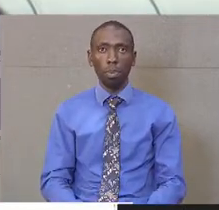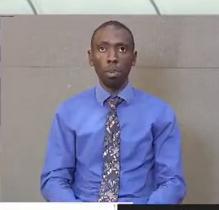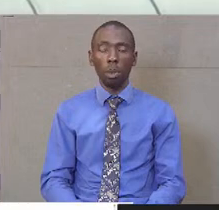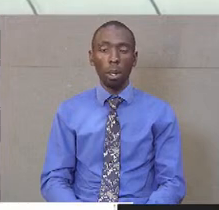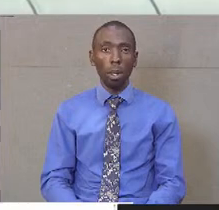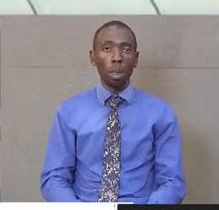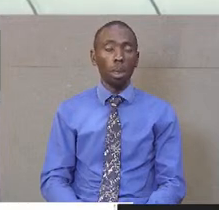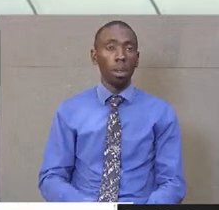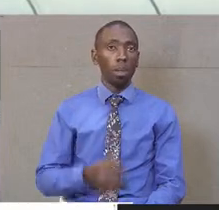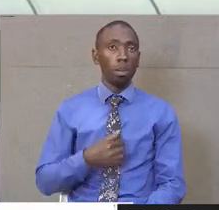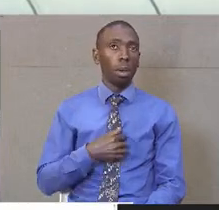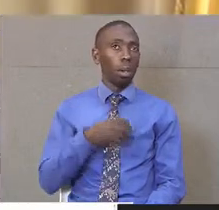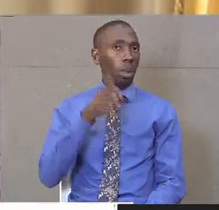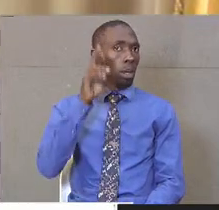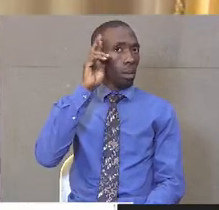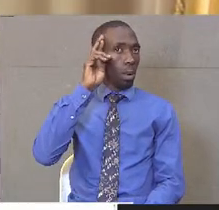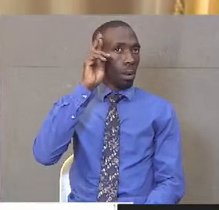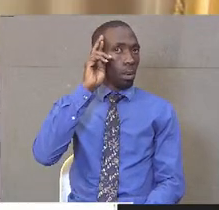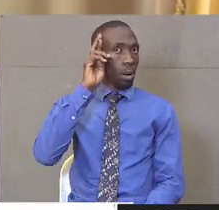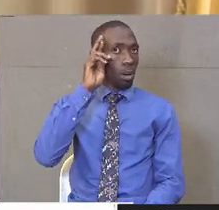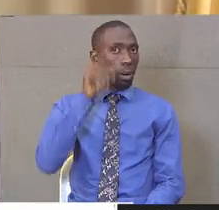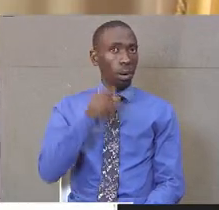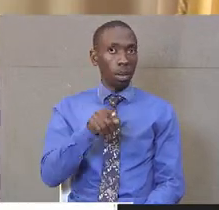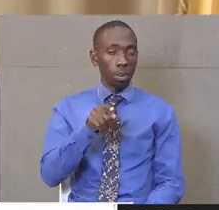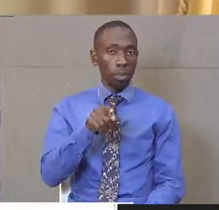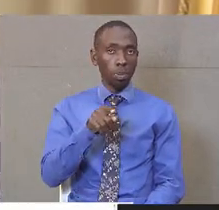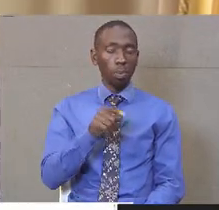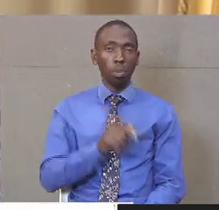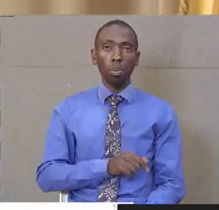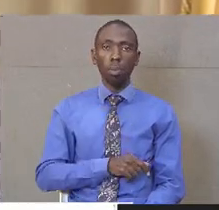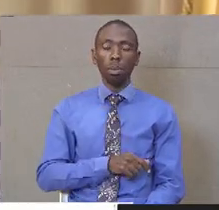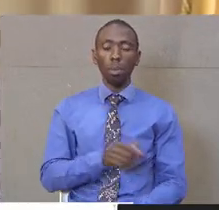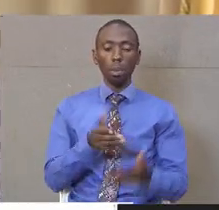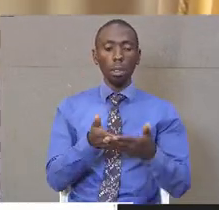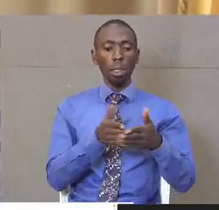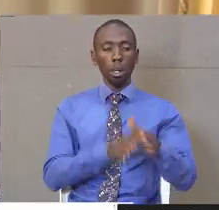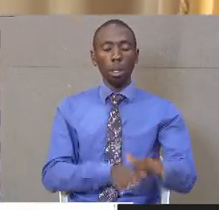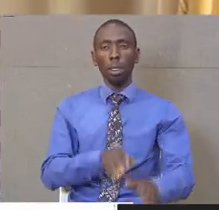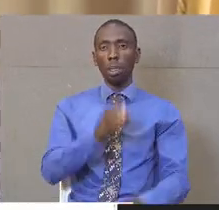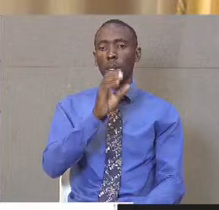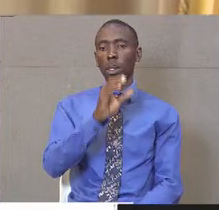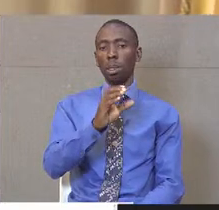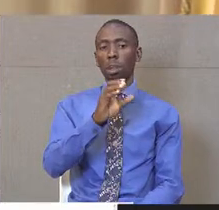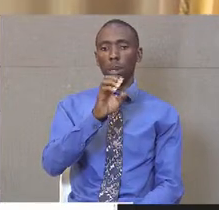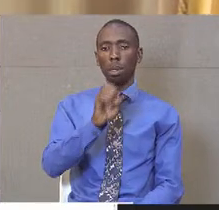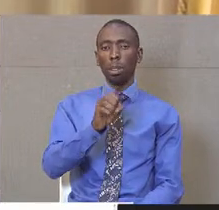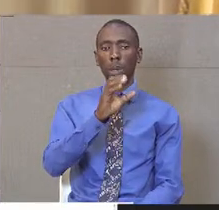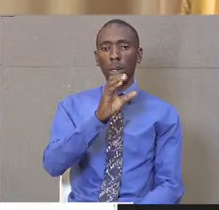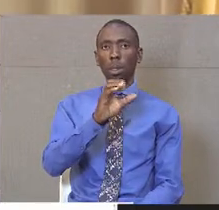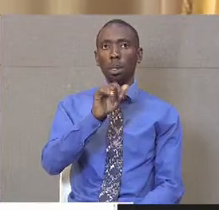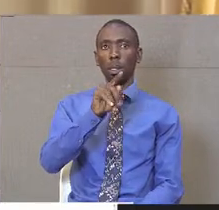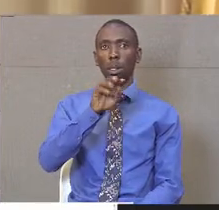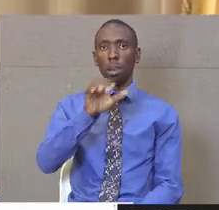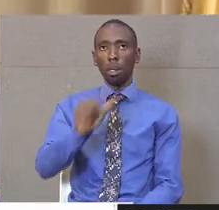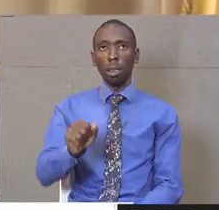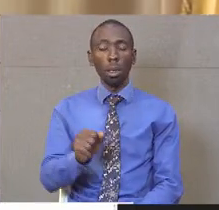remember late Cecilia used to talk about a pet,